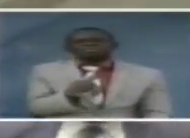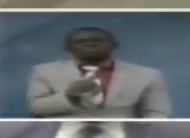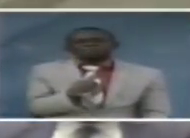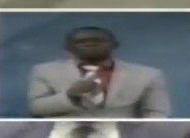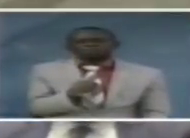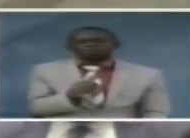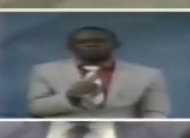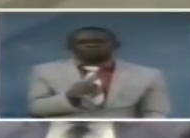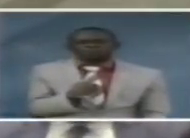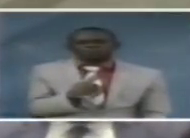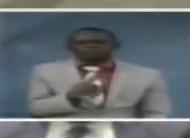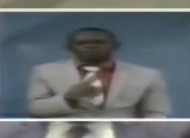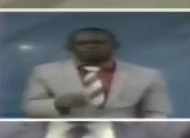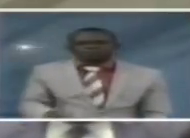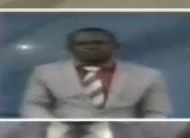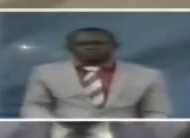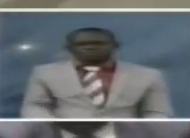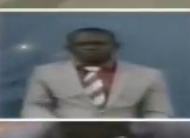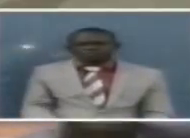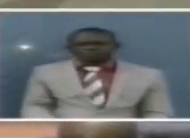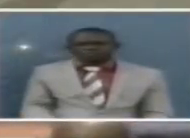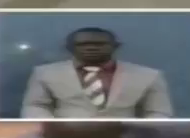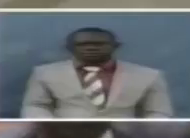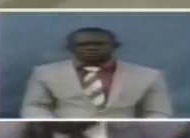upwards by 50%.